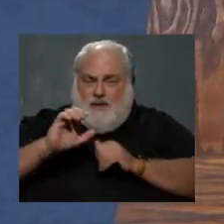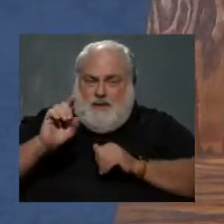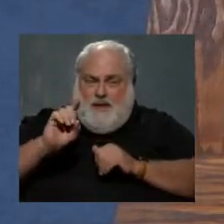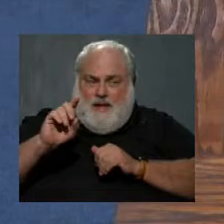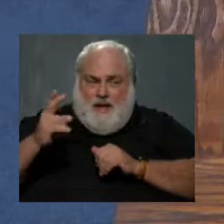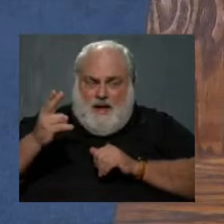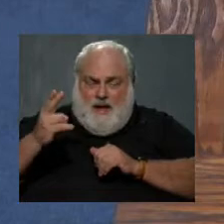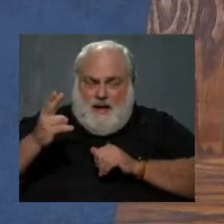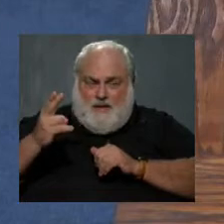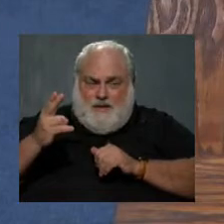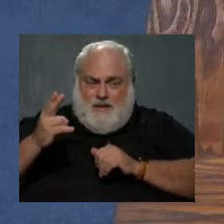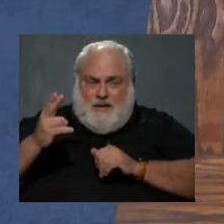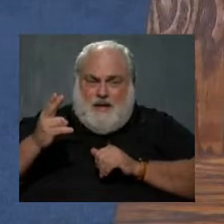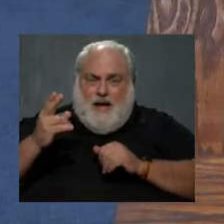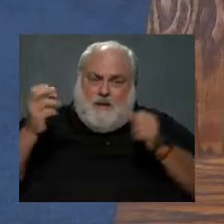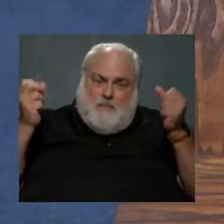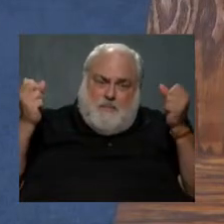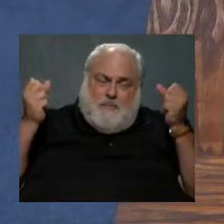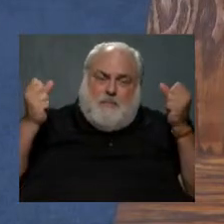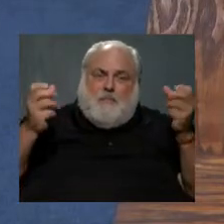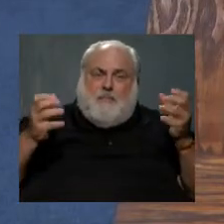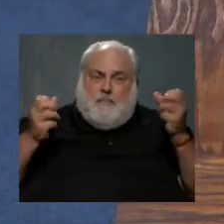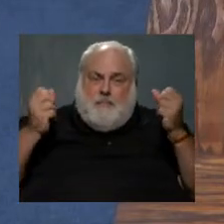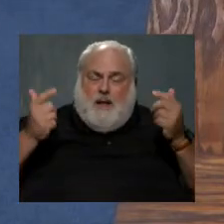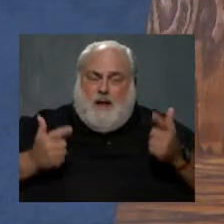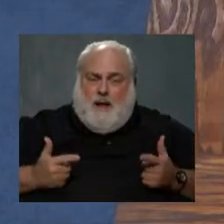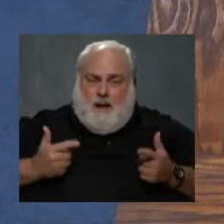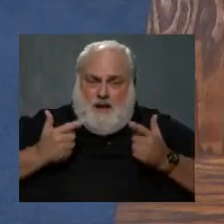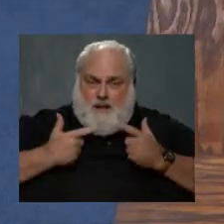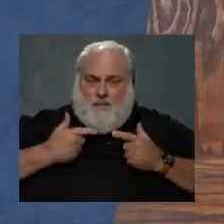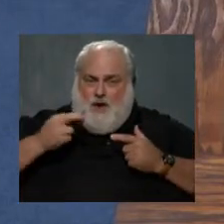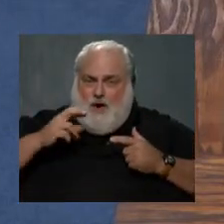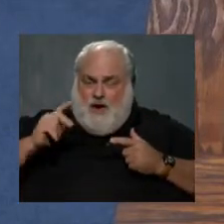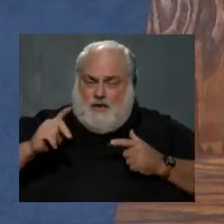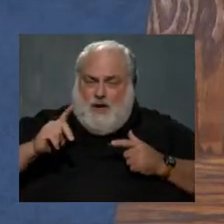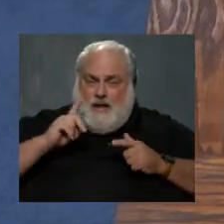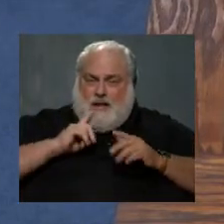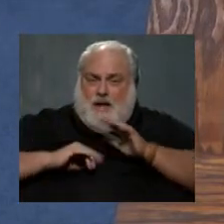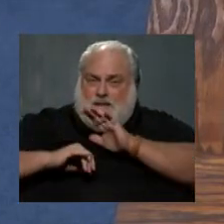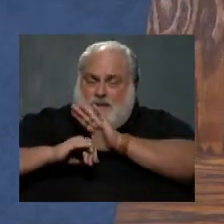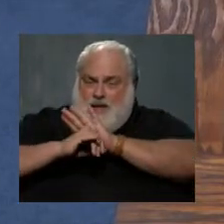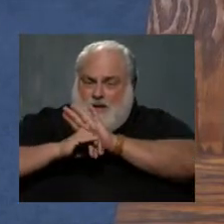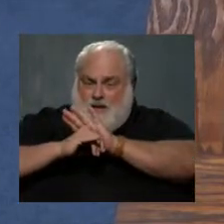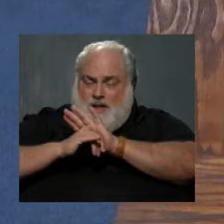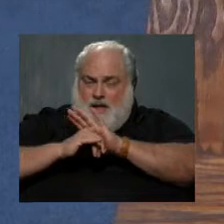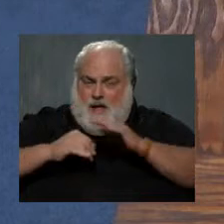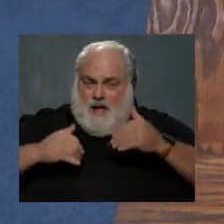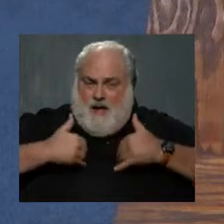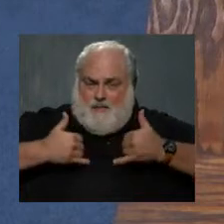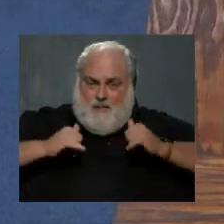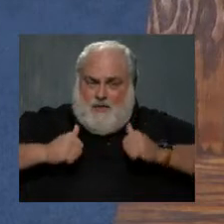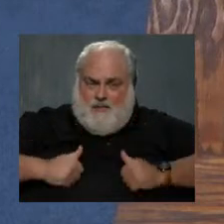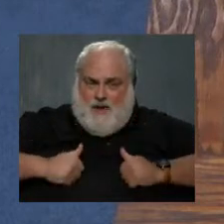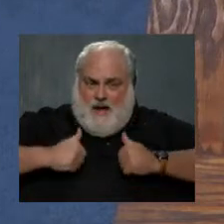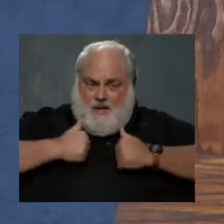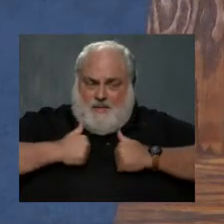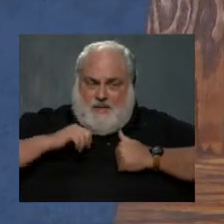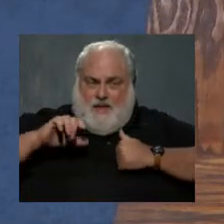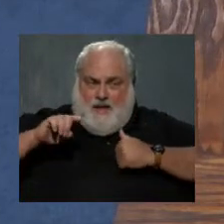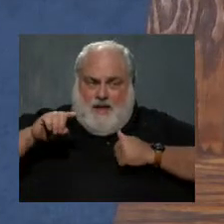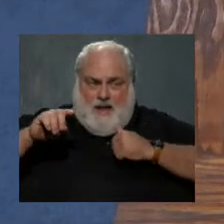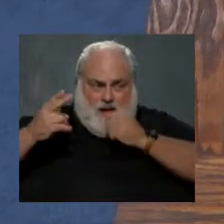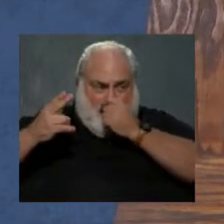States. And whereas there are many people living in Arkansas who have been diagnosed with and have survived their